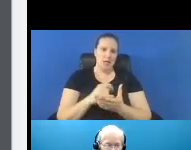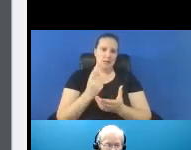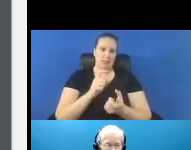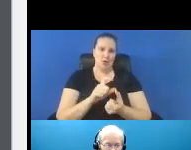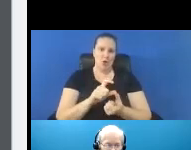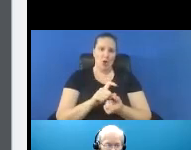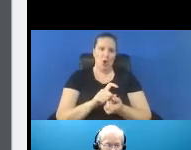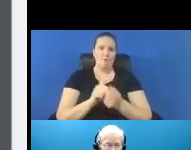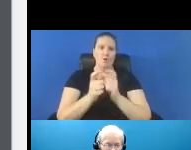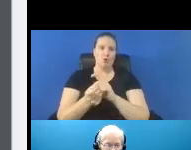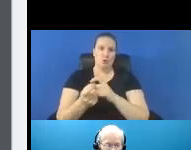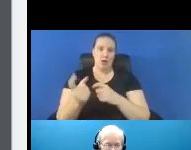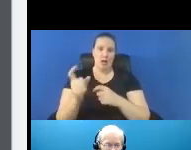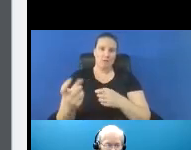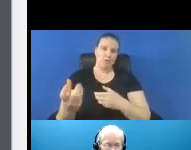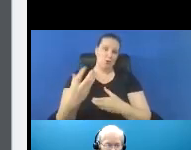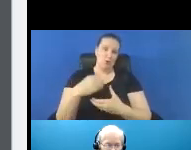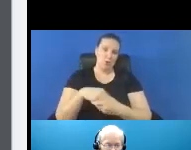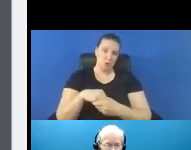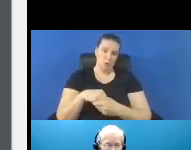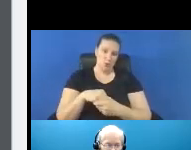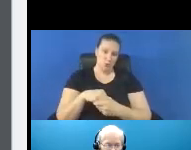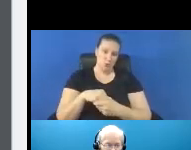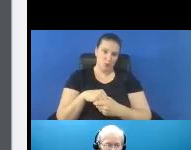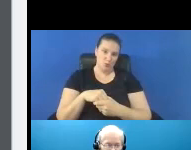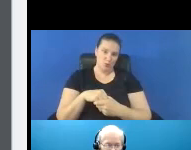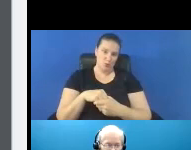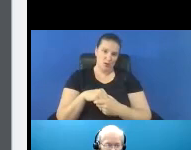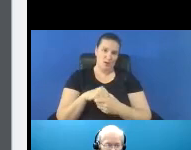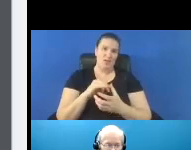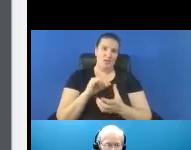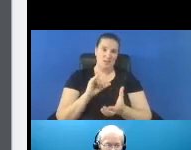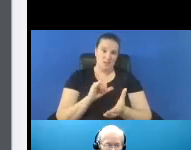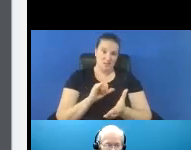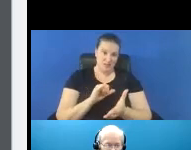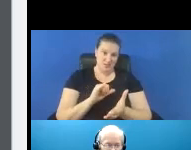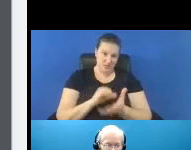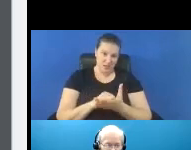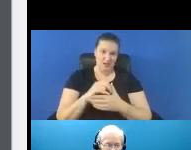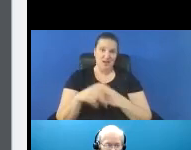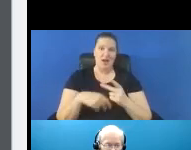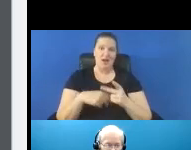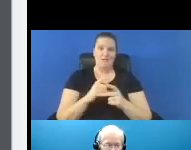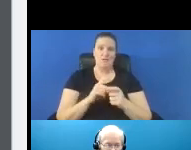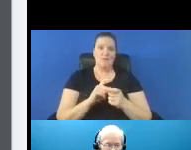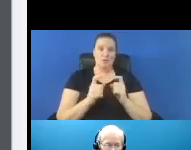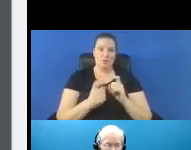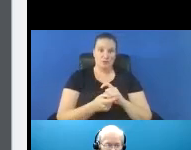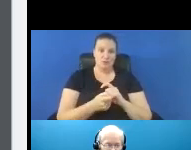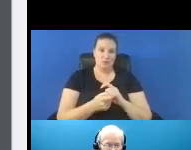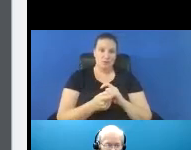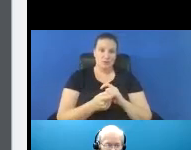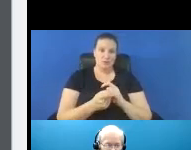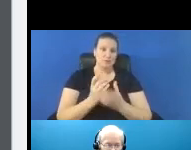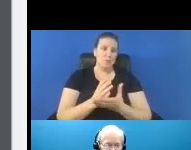conversions would have to include, that sort of conversion to turn some